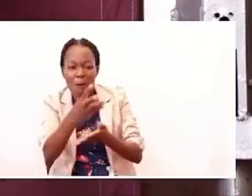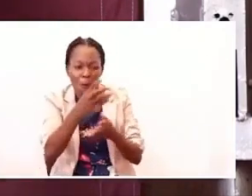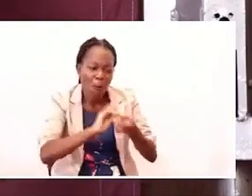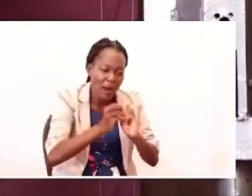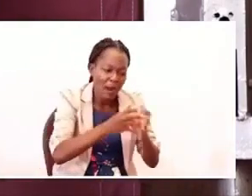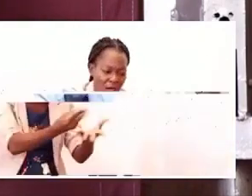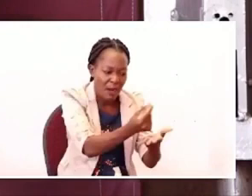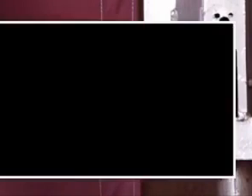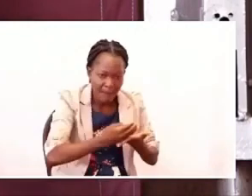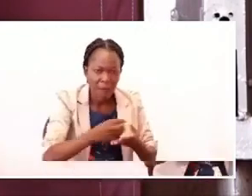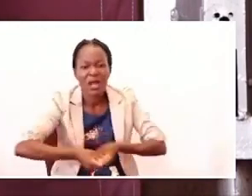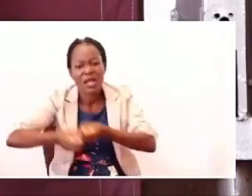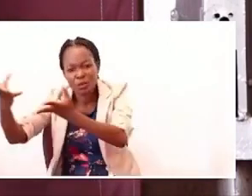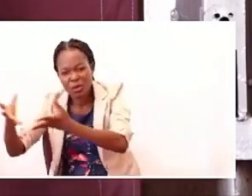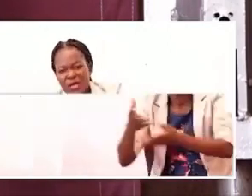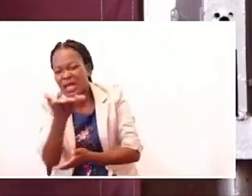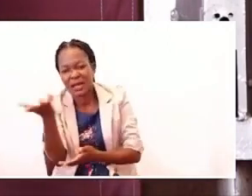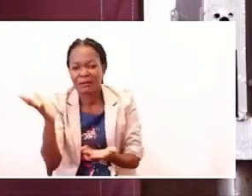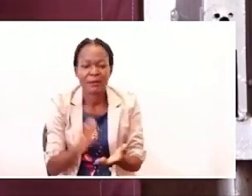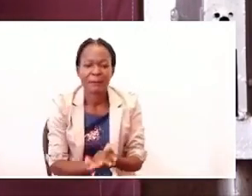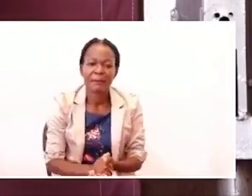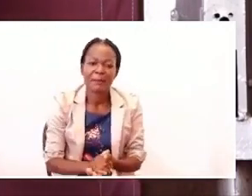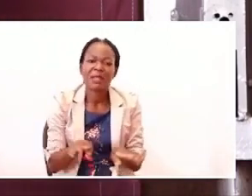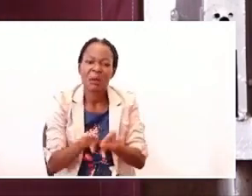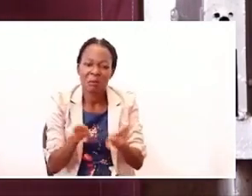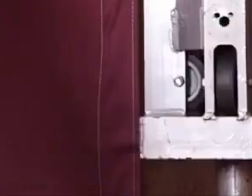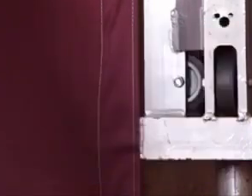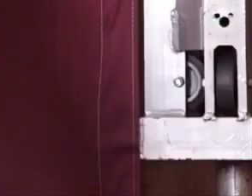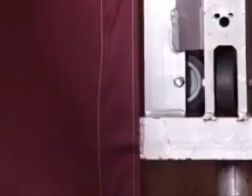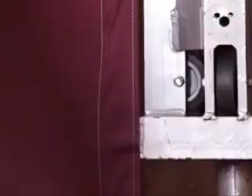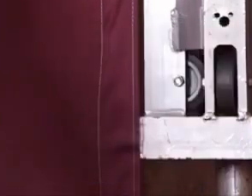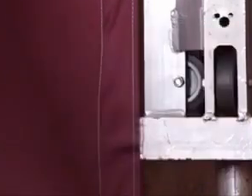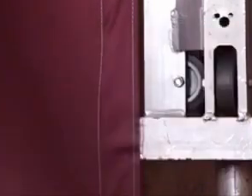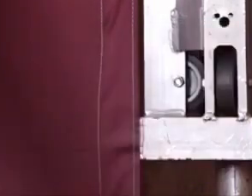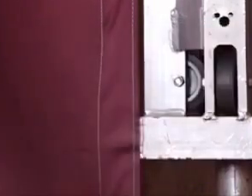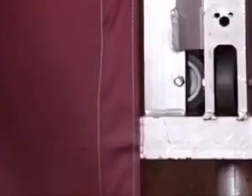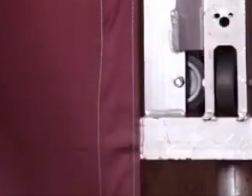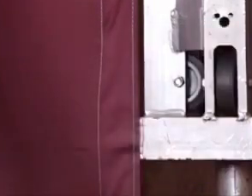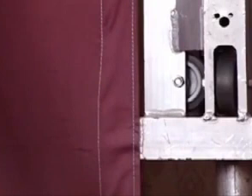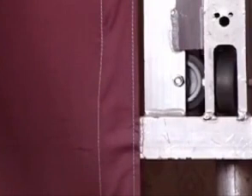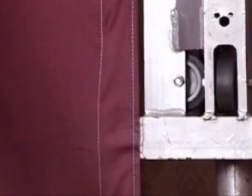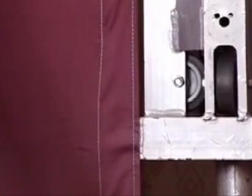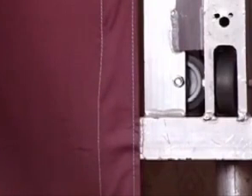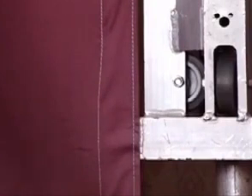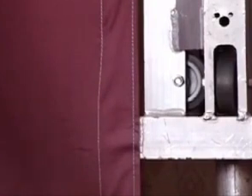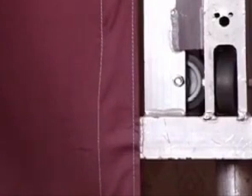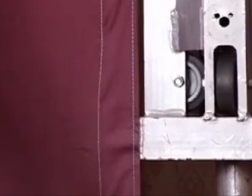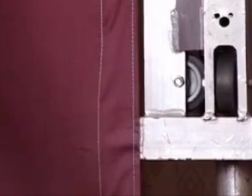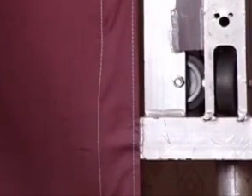anything. In the process, therefore, worsening the balances of payments of these economies.